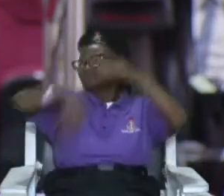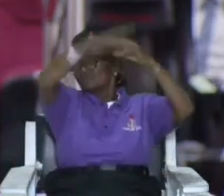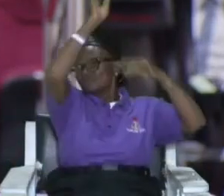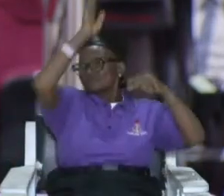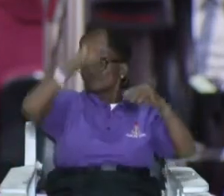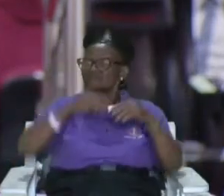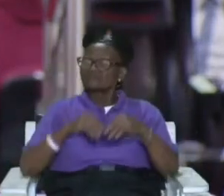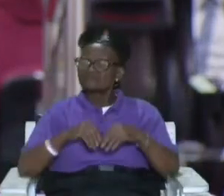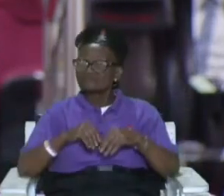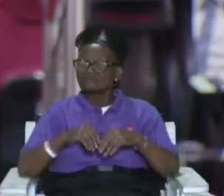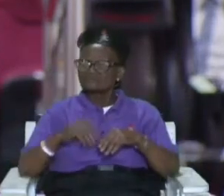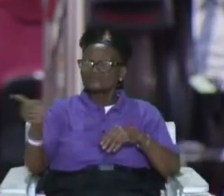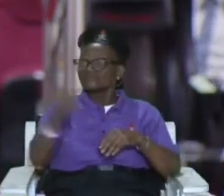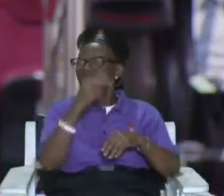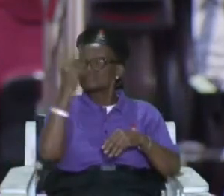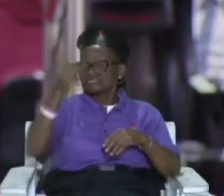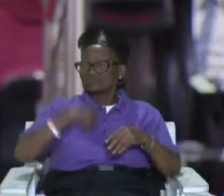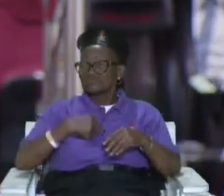You see me here,